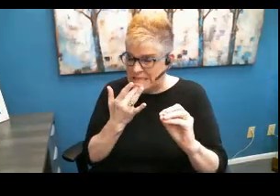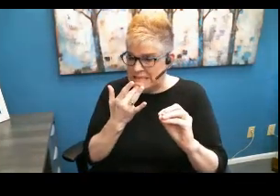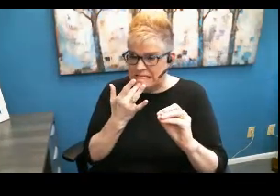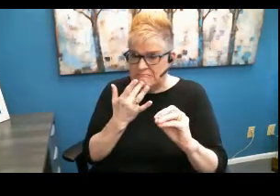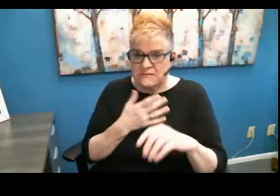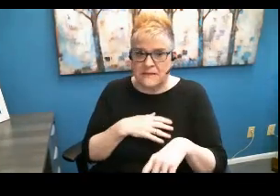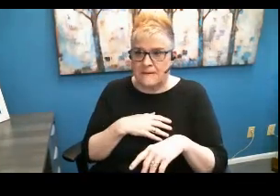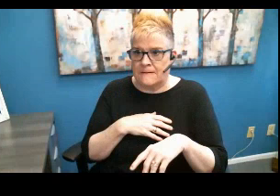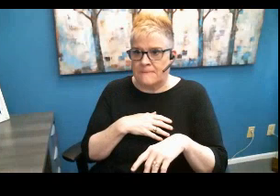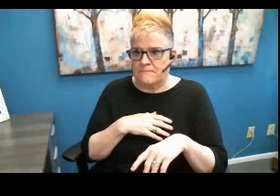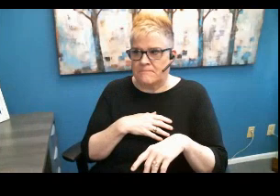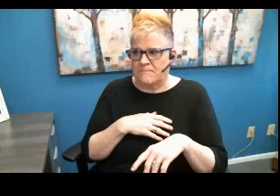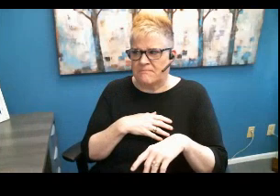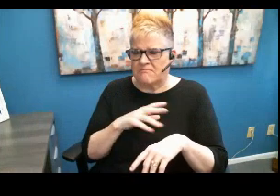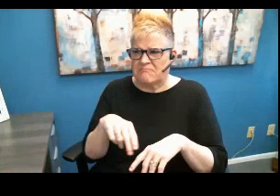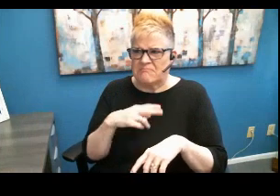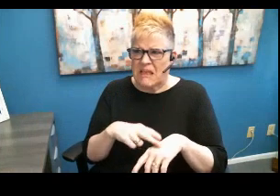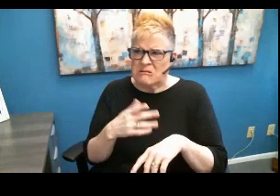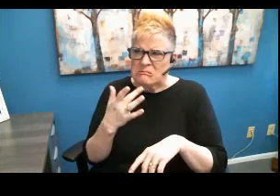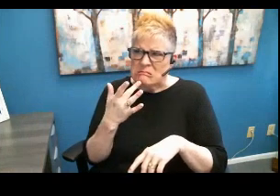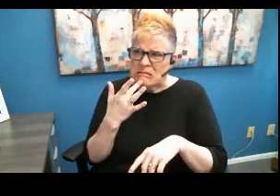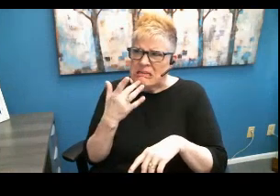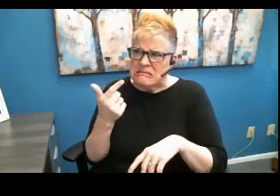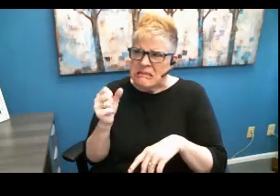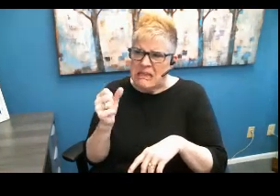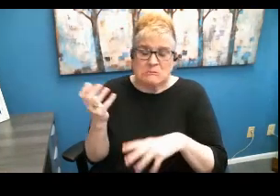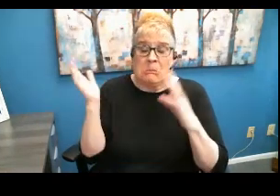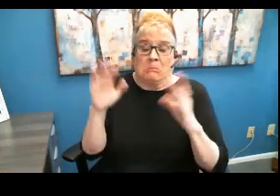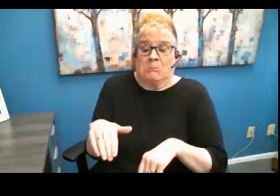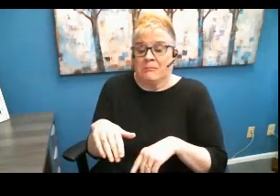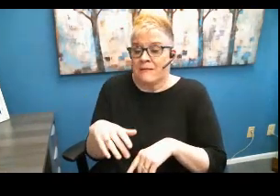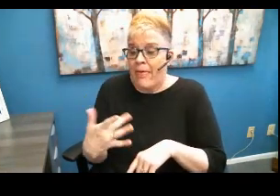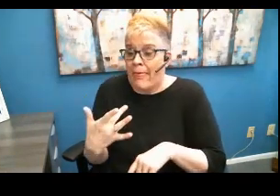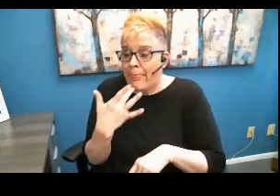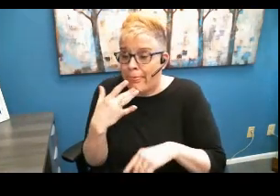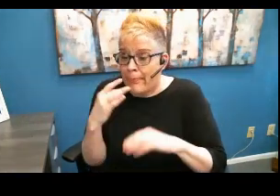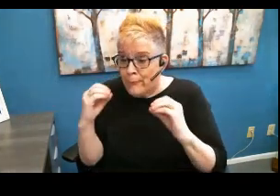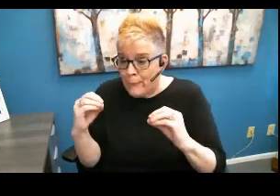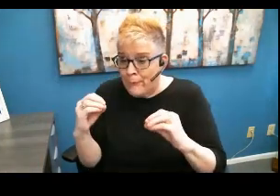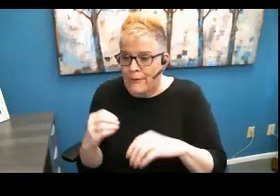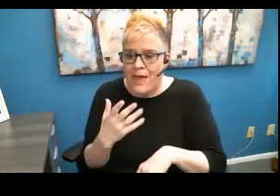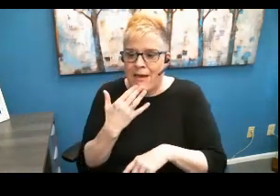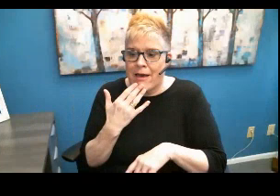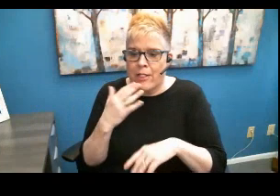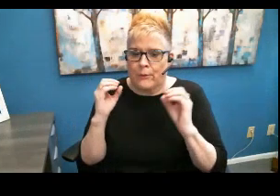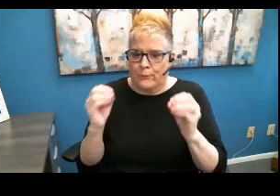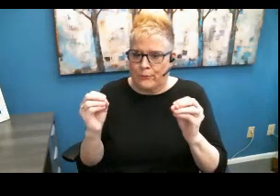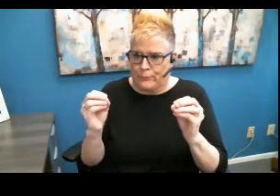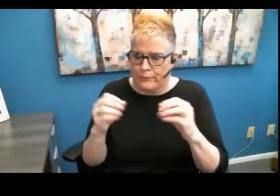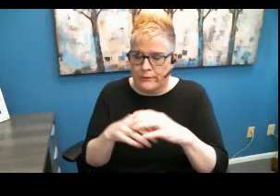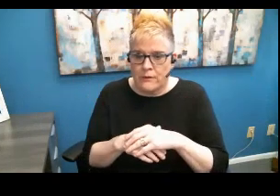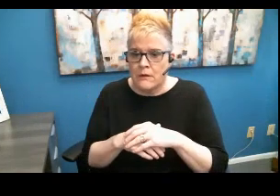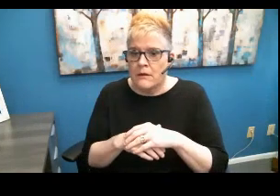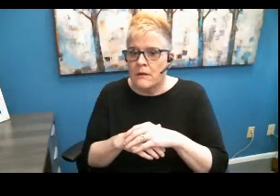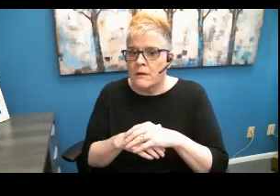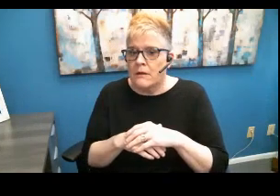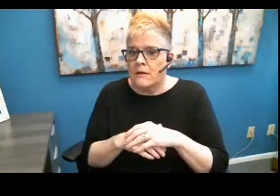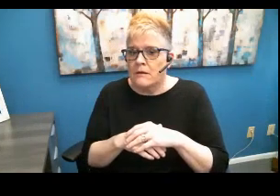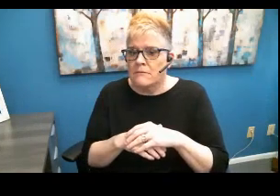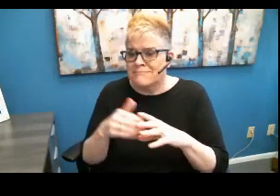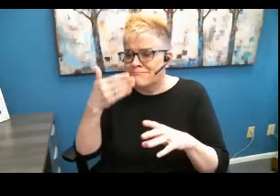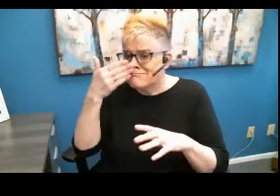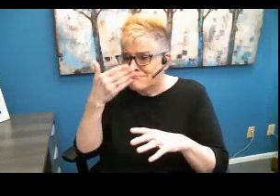I'm not sure why you taste natural gas or why you taste gases, but anyway, it's tasteless and it's colorless, okay? It's actually